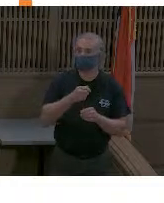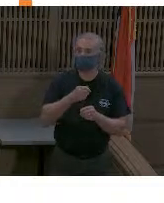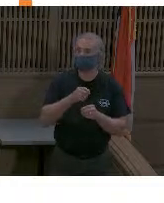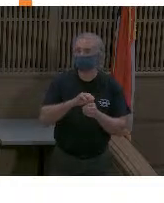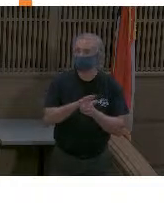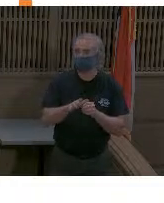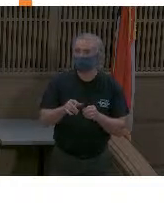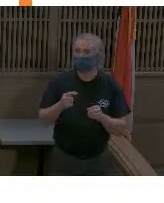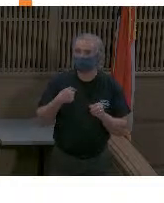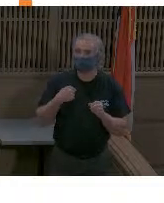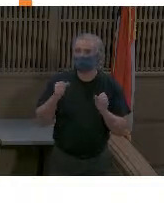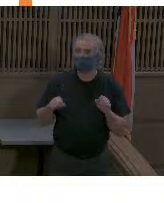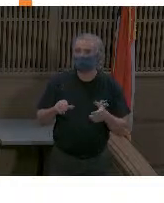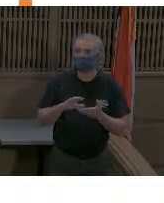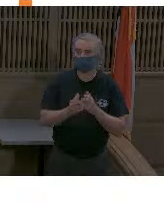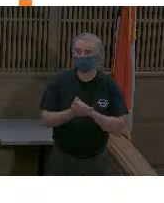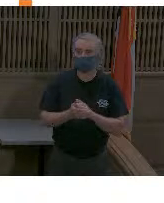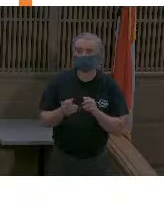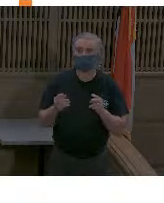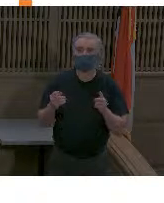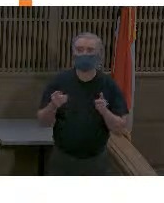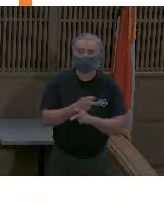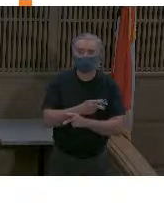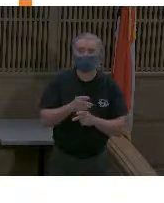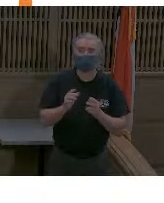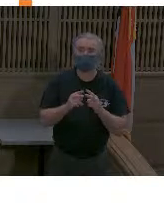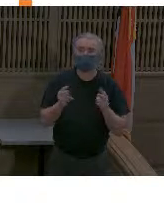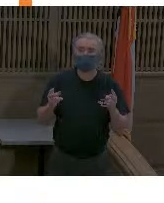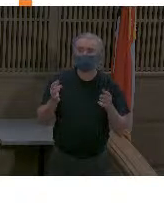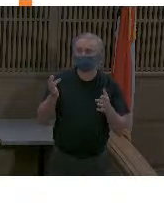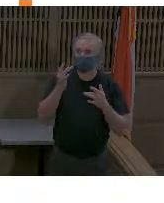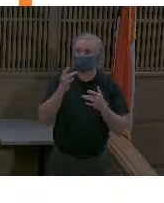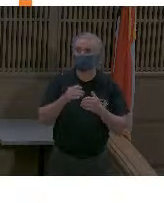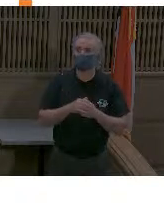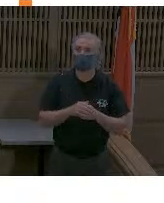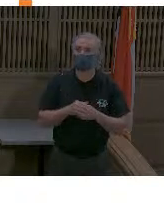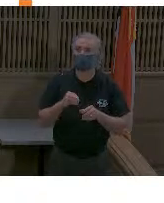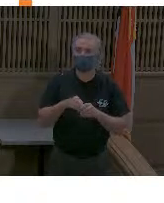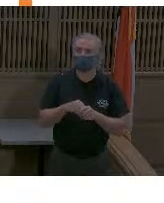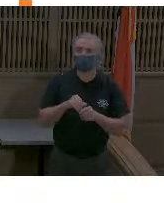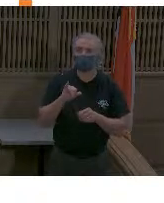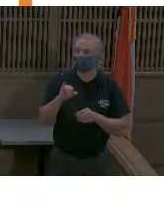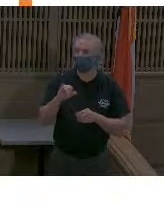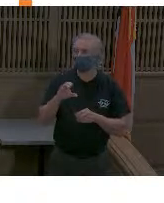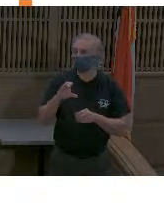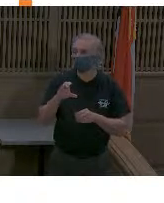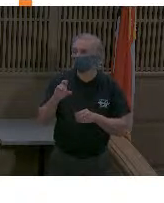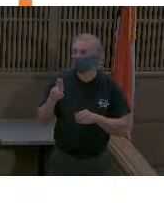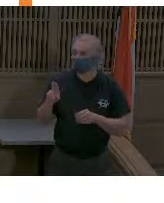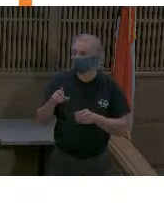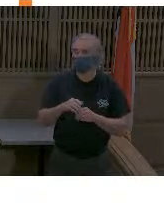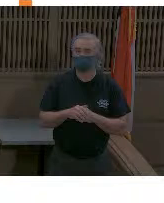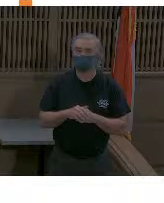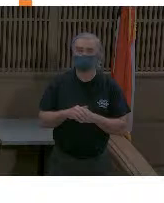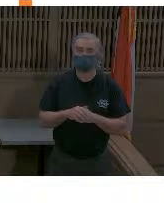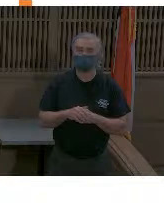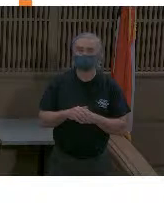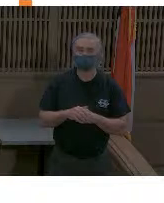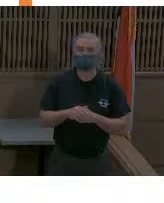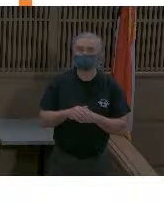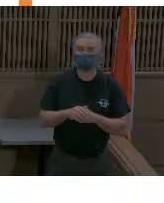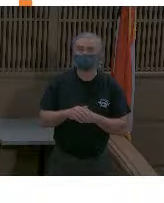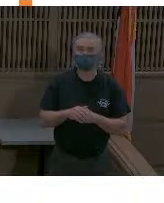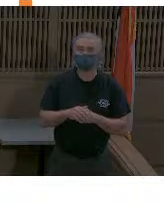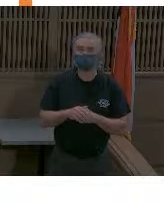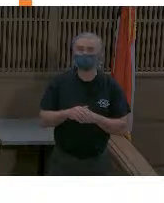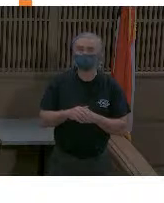MICU unit or in the hospital. They have all these tubes running you. Sometimes you swell, and sometimes when you come die or